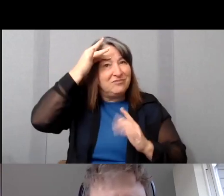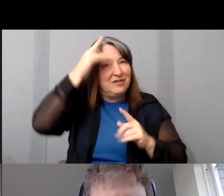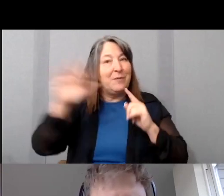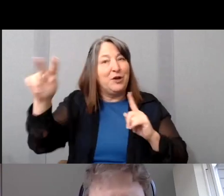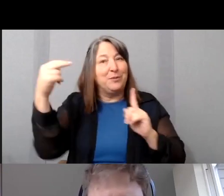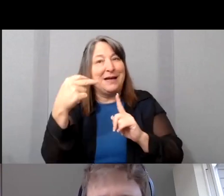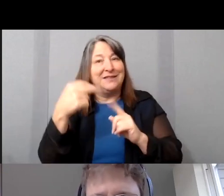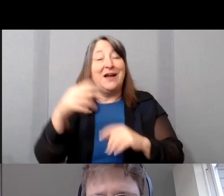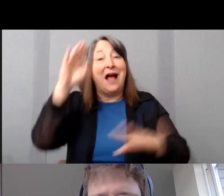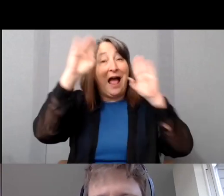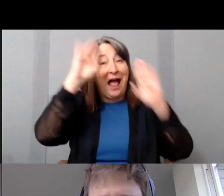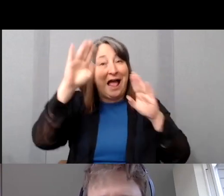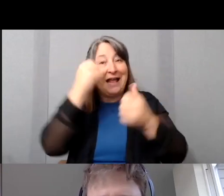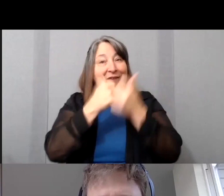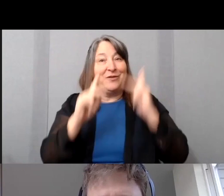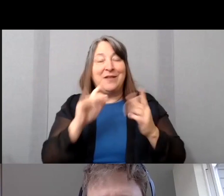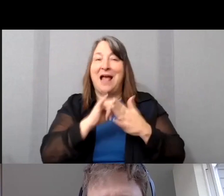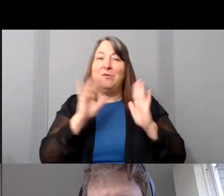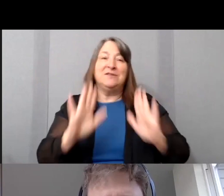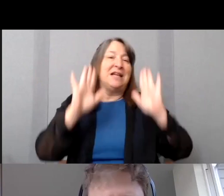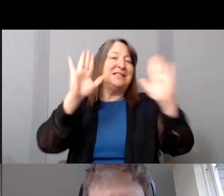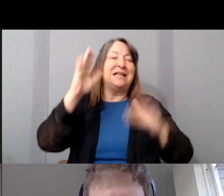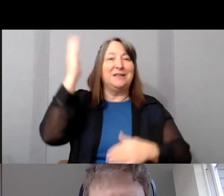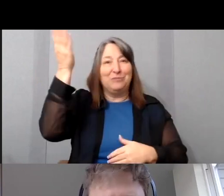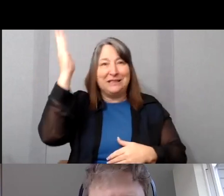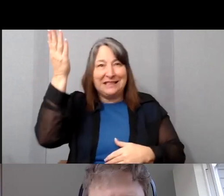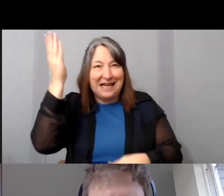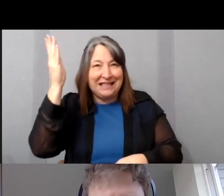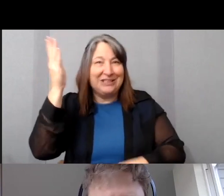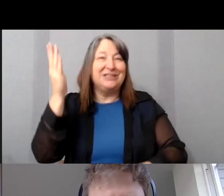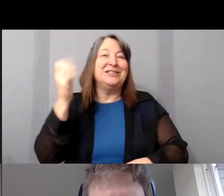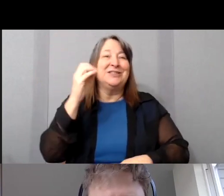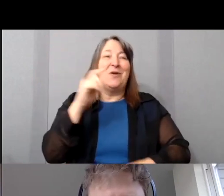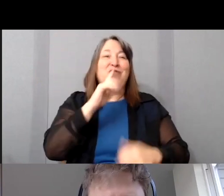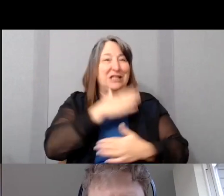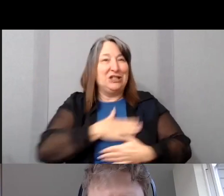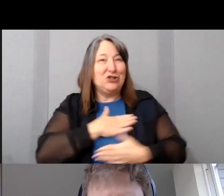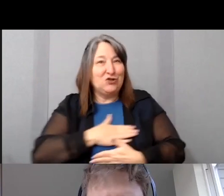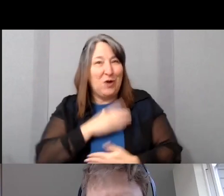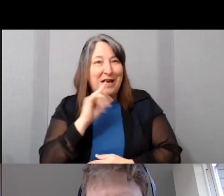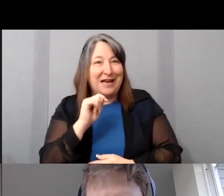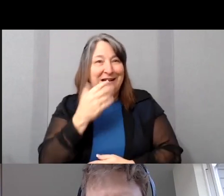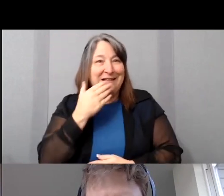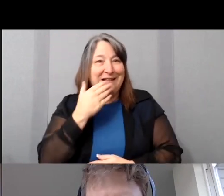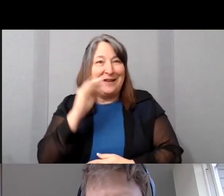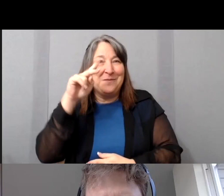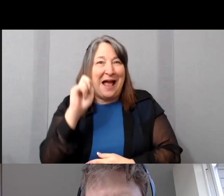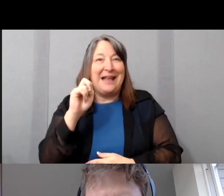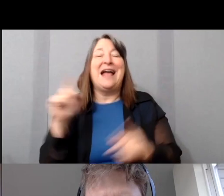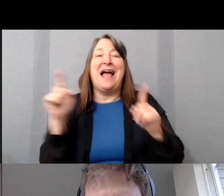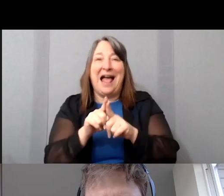Great. Hi, everyone. Well, that was a fantastic presentation. So I really enjoyed it. And as Derek mentioned, I've been